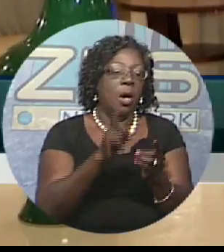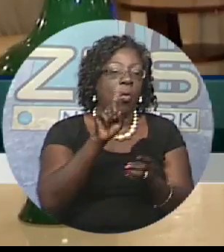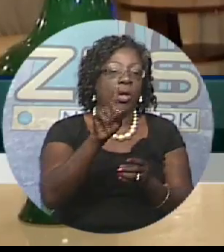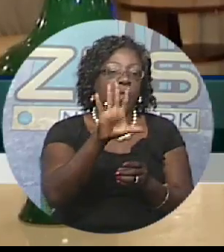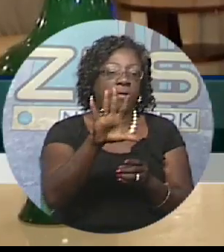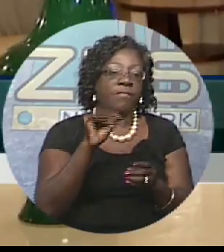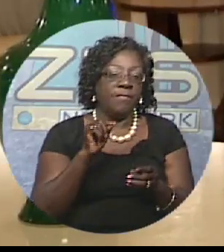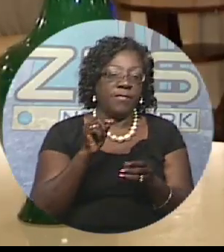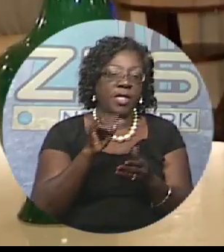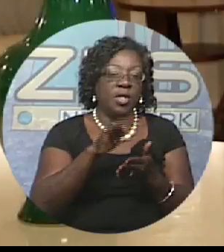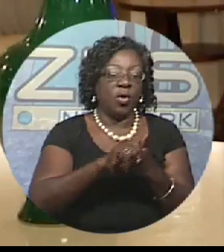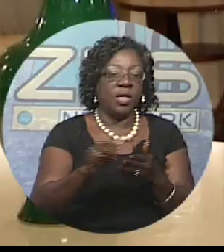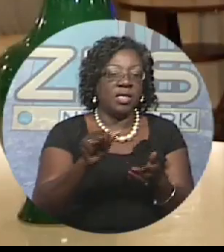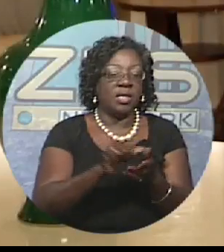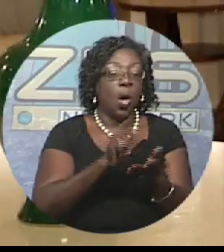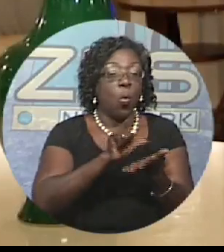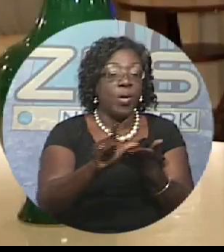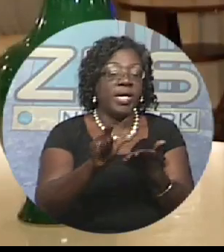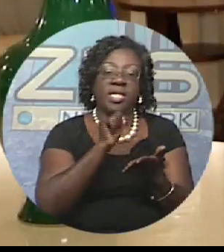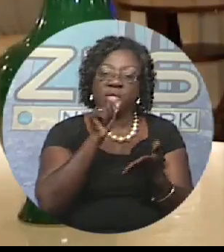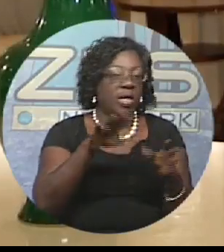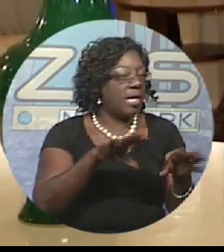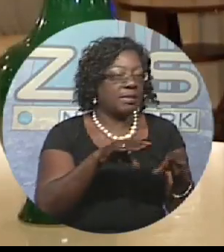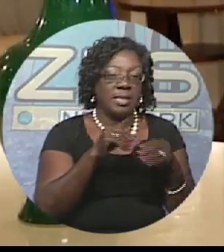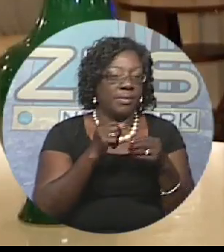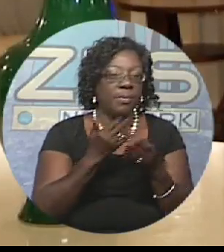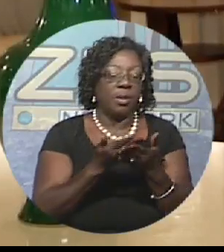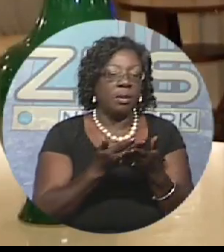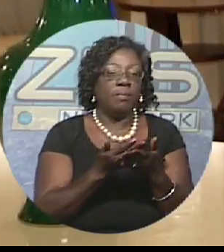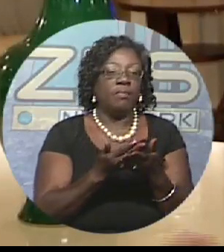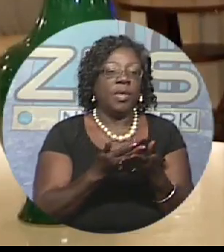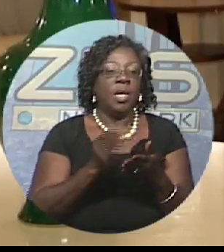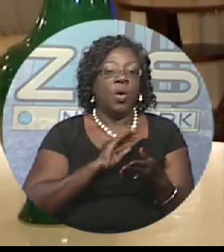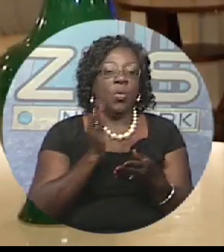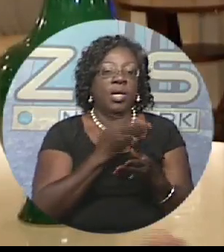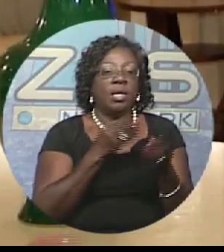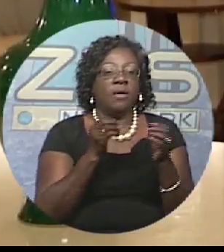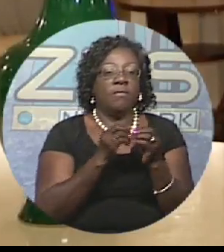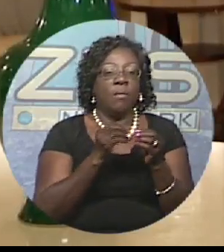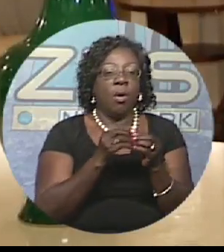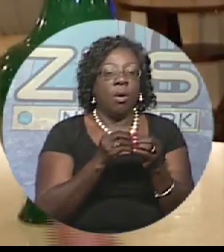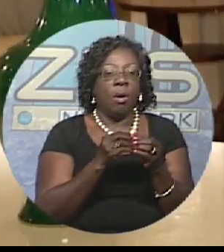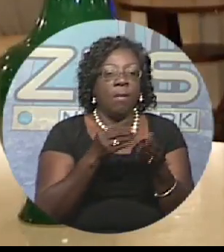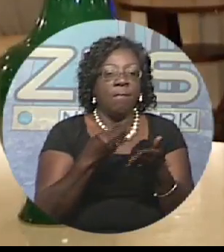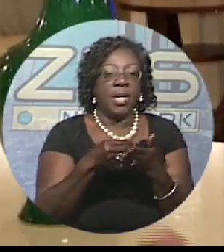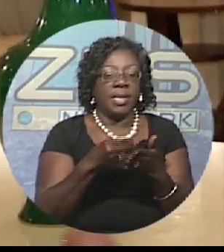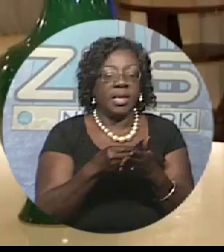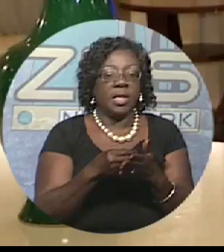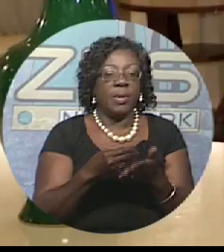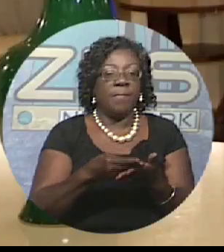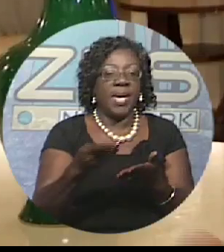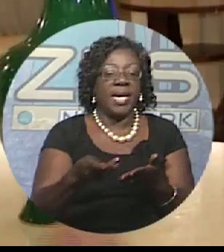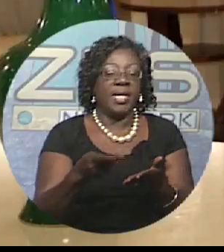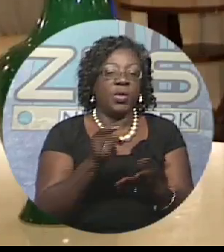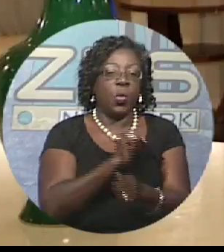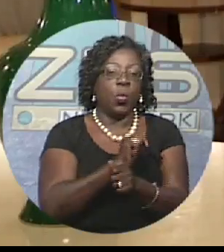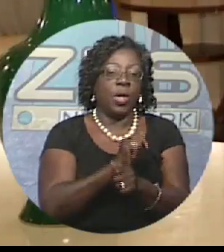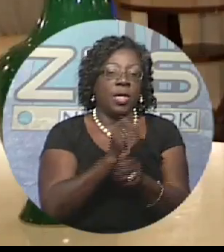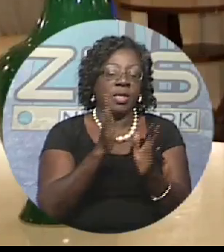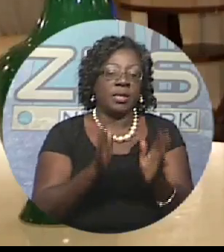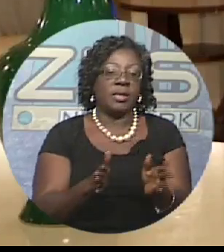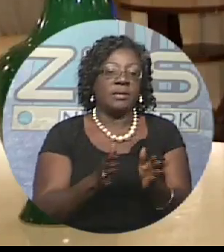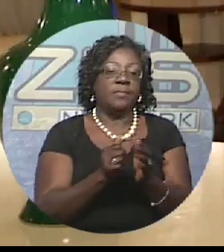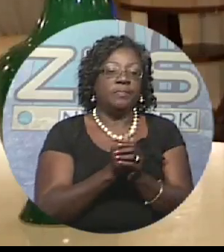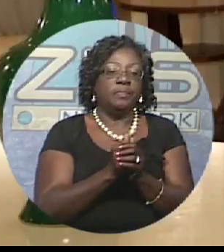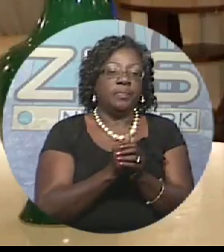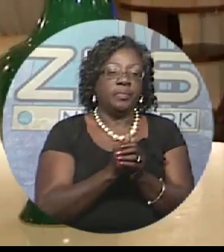just not acceptable. We looking for a living wage, more to the tune of $350, $375, figures in that